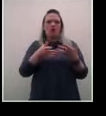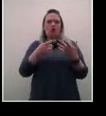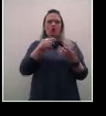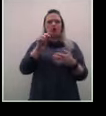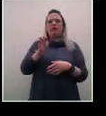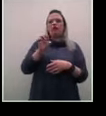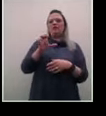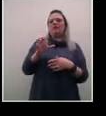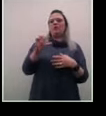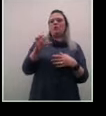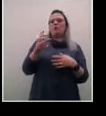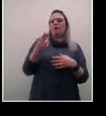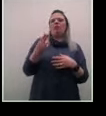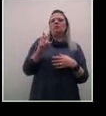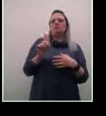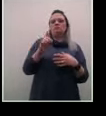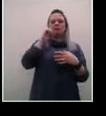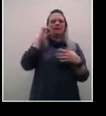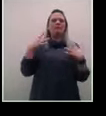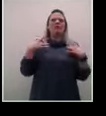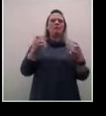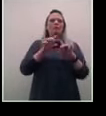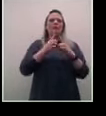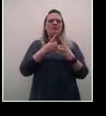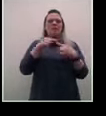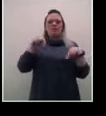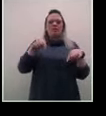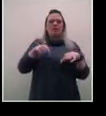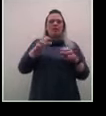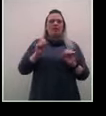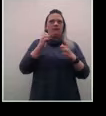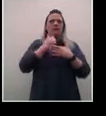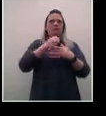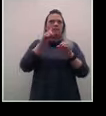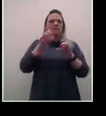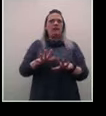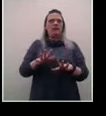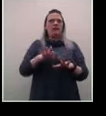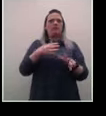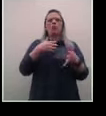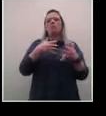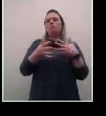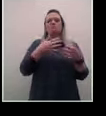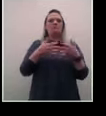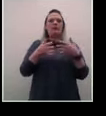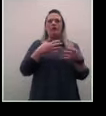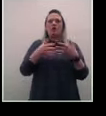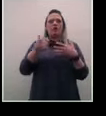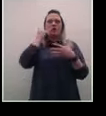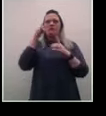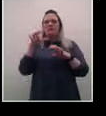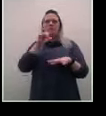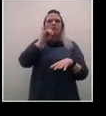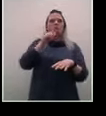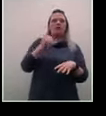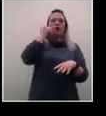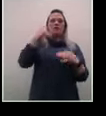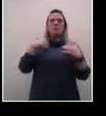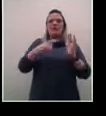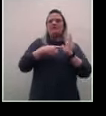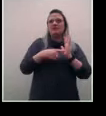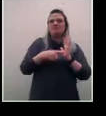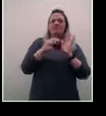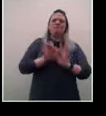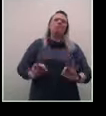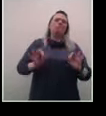be able to test you. So again, anybody who has symptoms, regardless if you get tested or not, it's so important that you